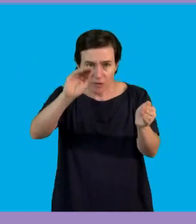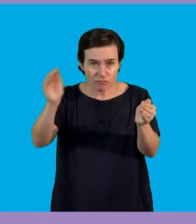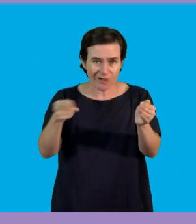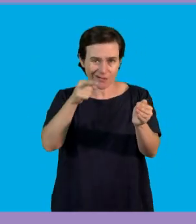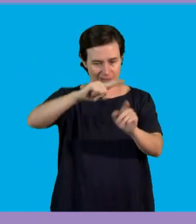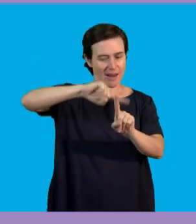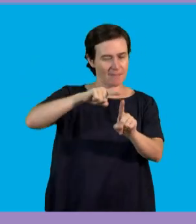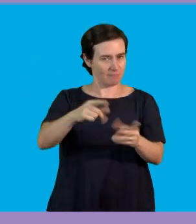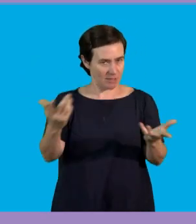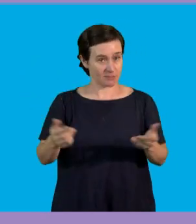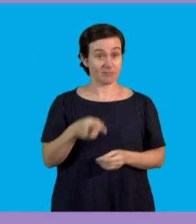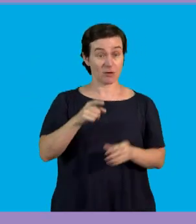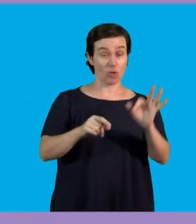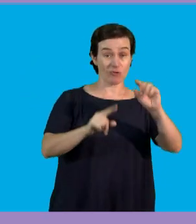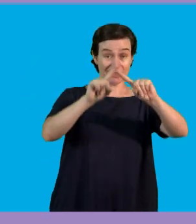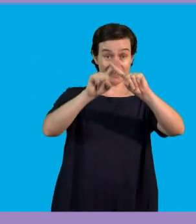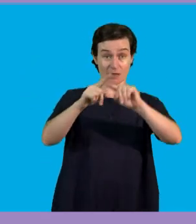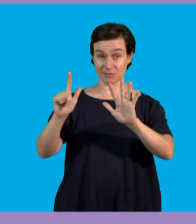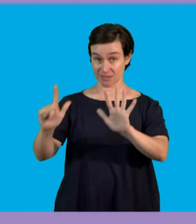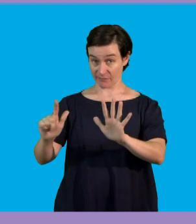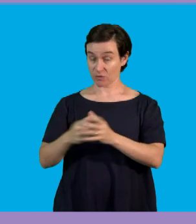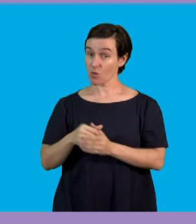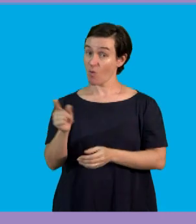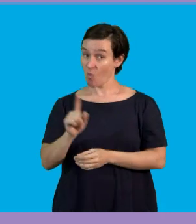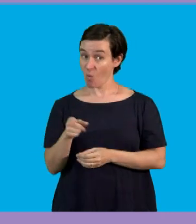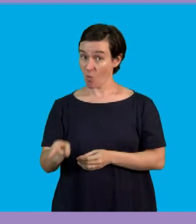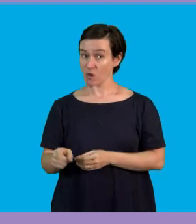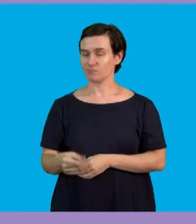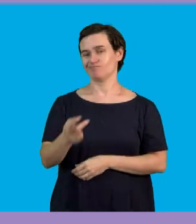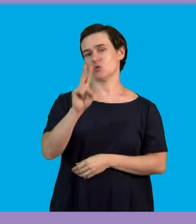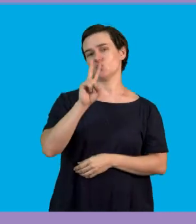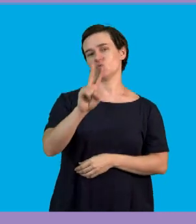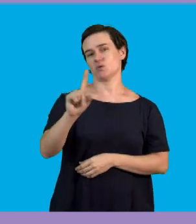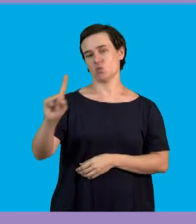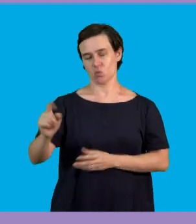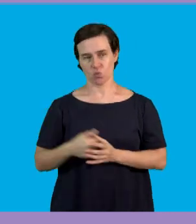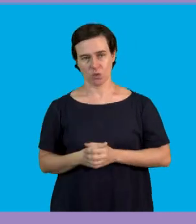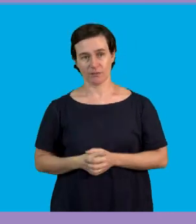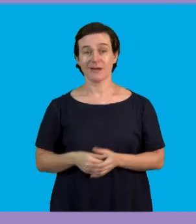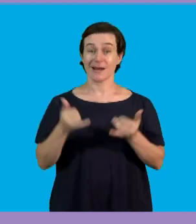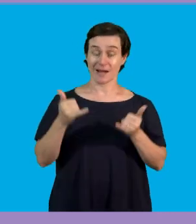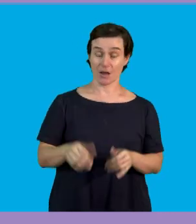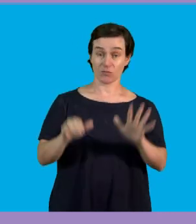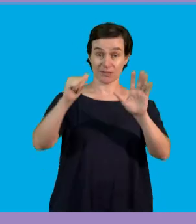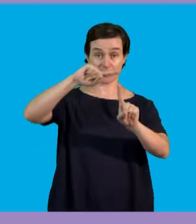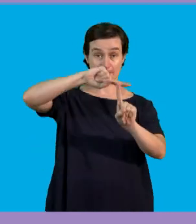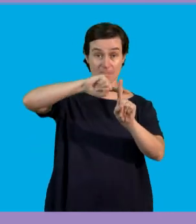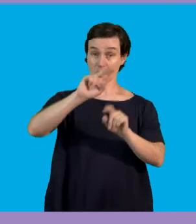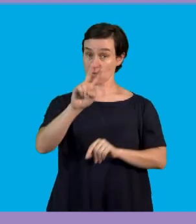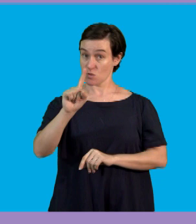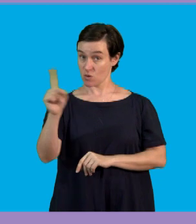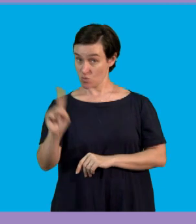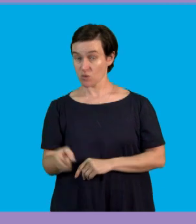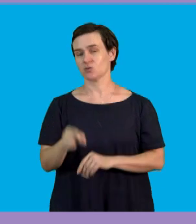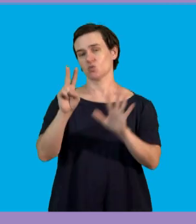we are going to multiply the 3 and the 7, that gives us a 21. And when we add 6 with 21, that is going to give